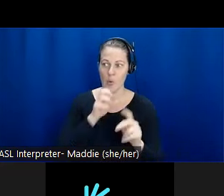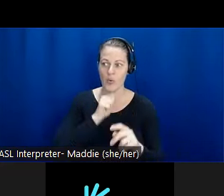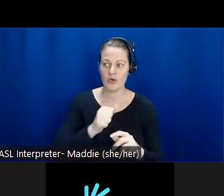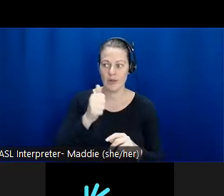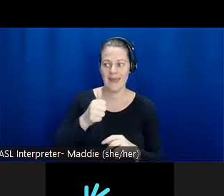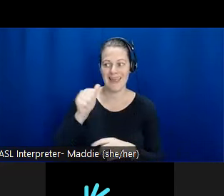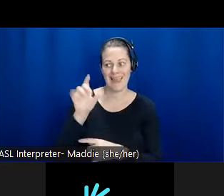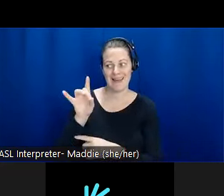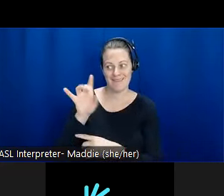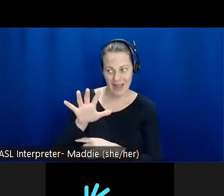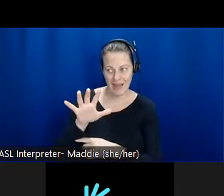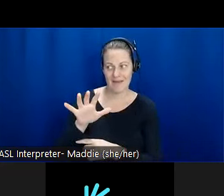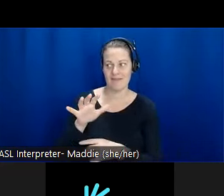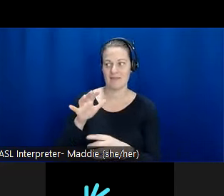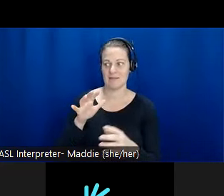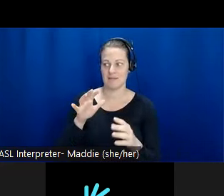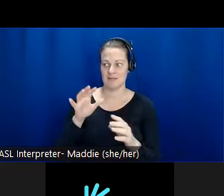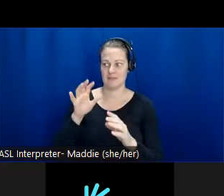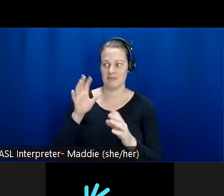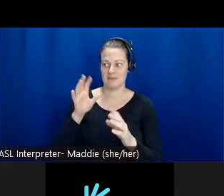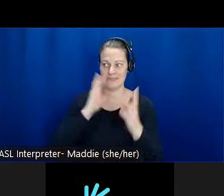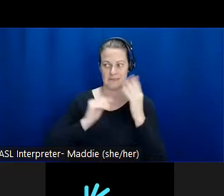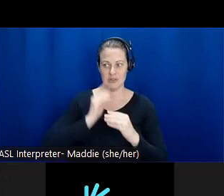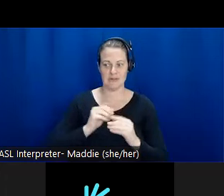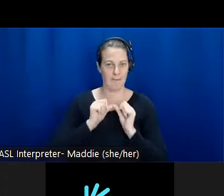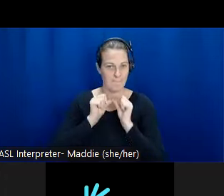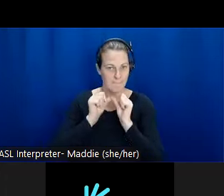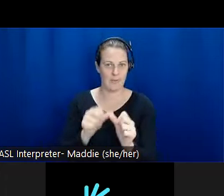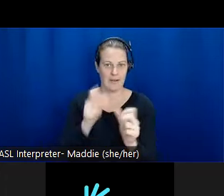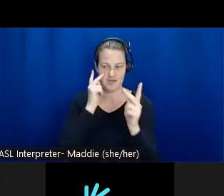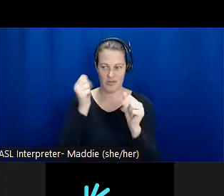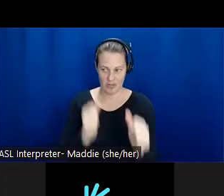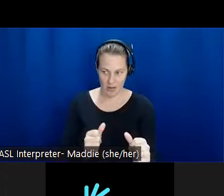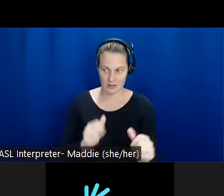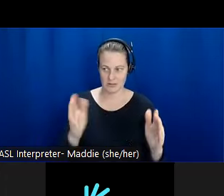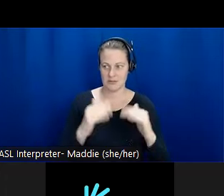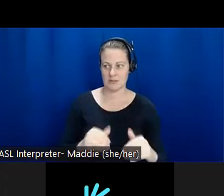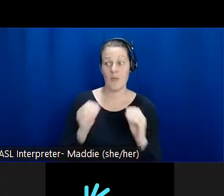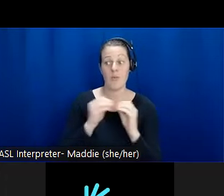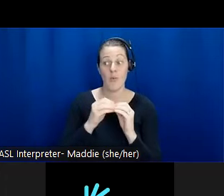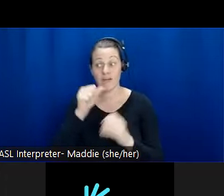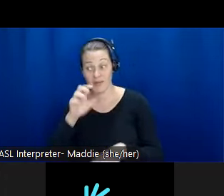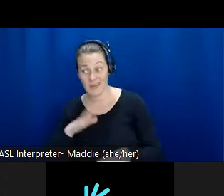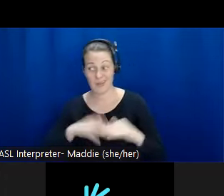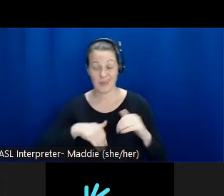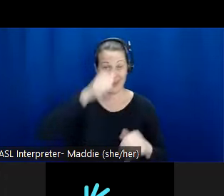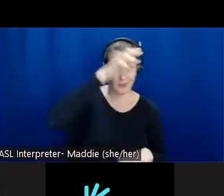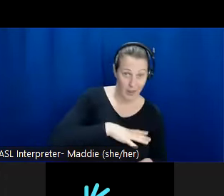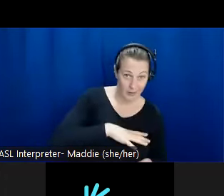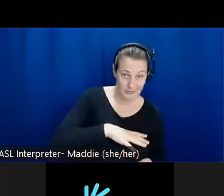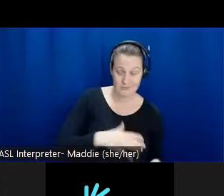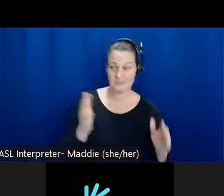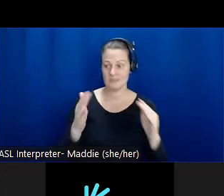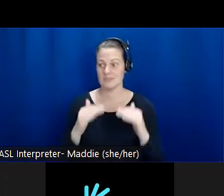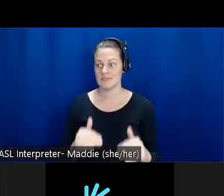There is a bigger risk of vision loss among Hispanic or Latino individuals and Black individuals than white individuals. The prevalence of